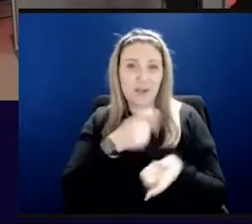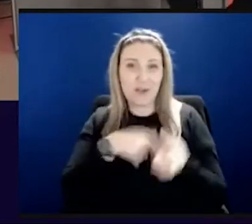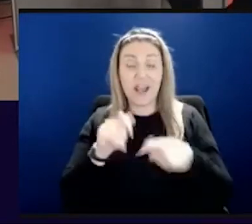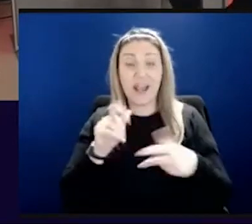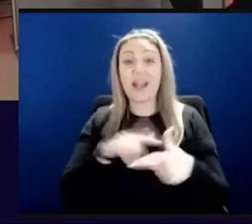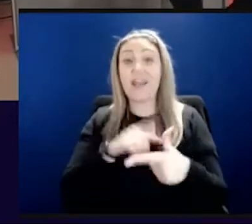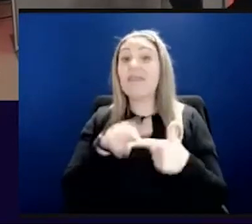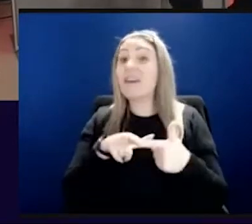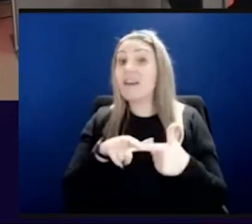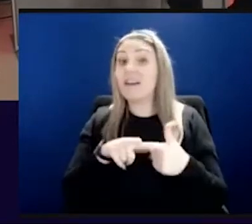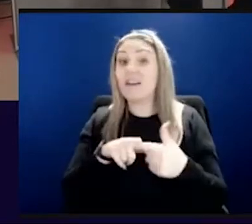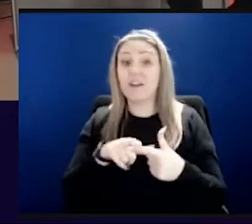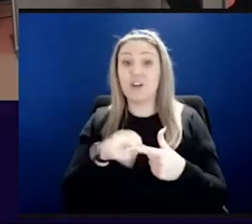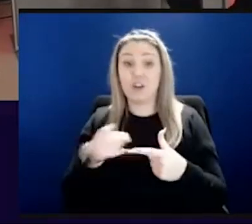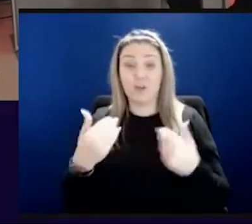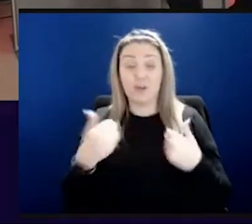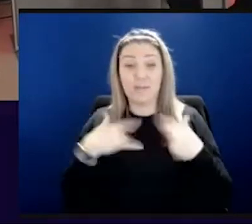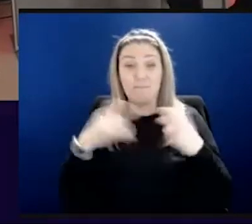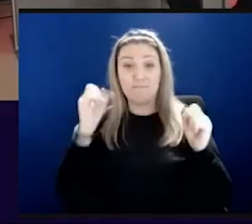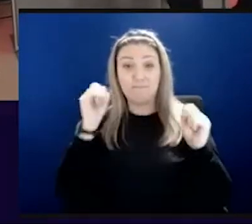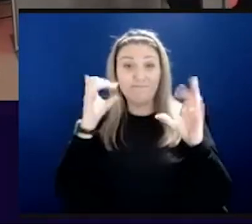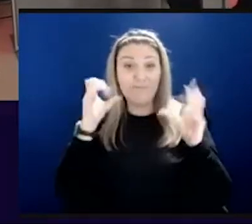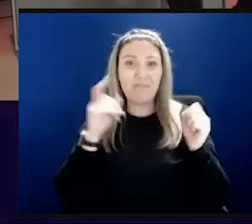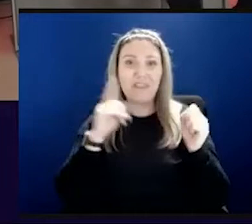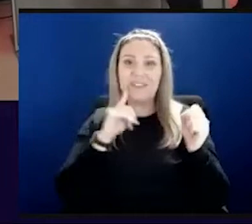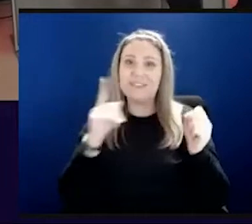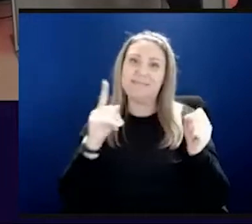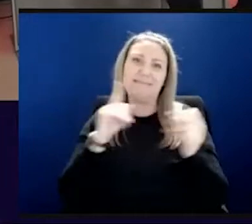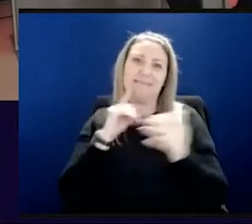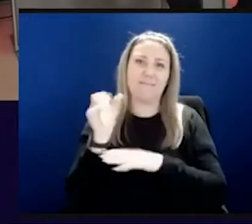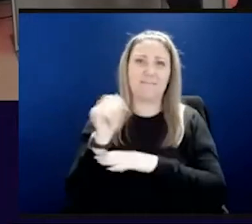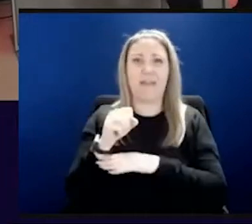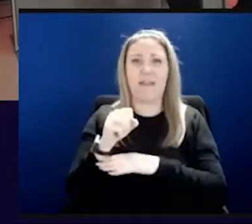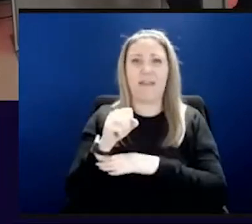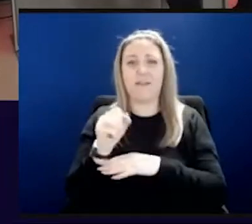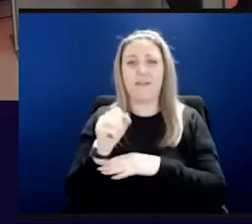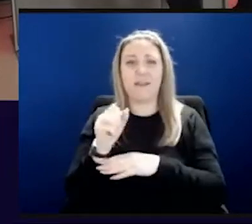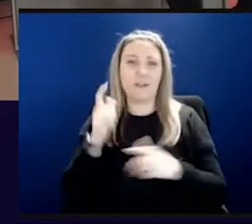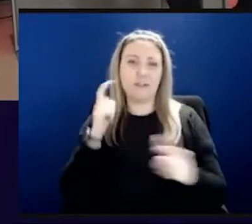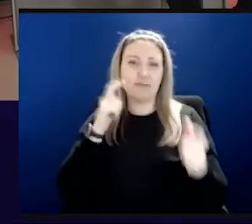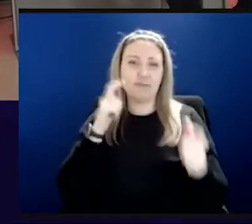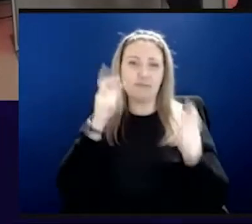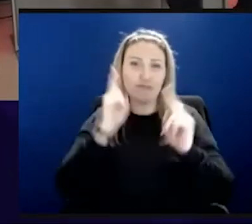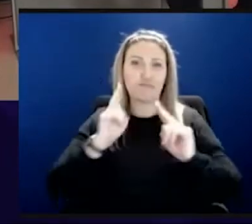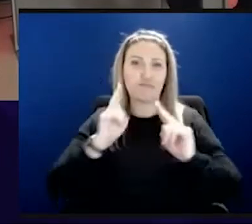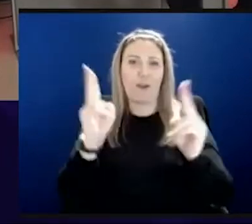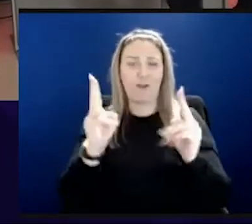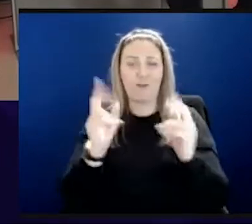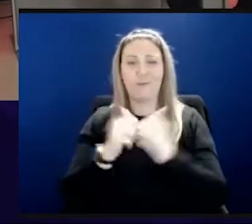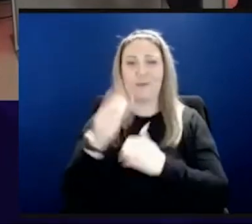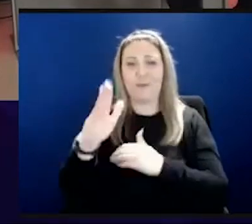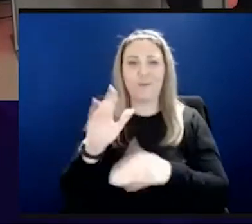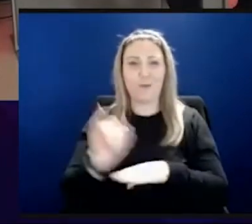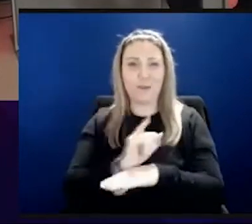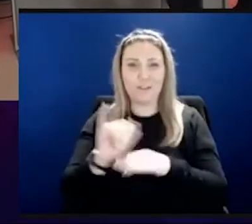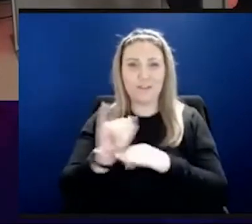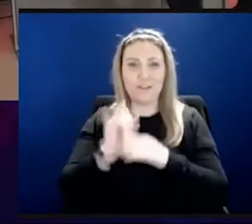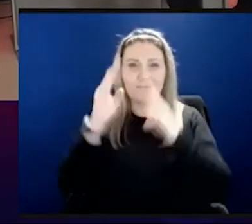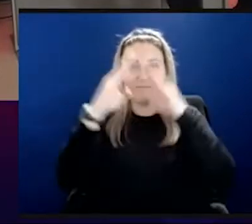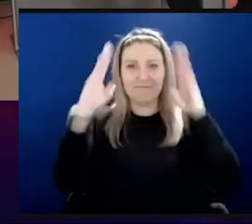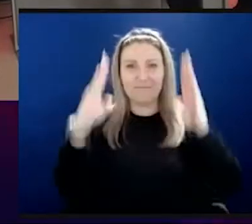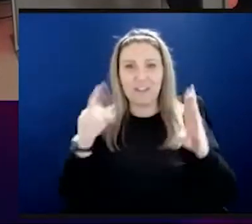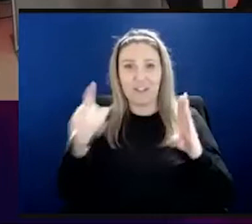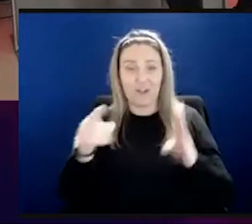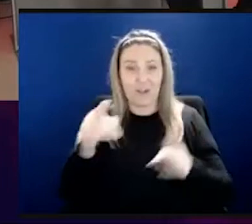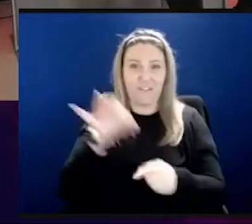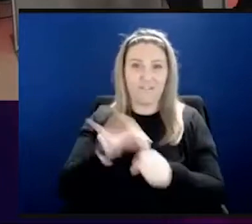had a pretty amazing comeback, getting a huge honor in the industry in which you work, the roofing industry. Truly, you were voted the comeback kid. Tell us